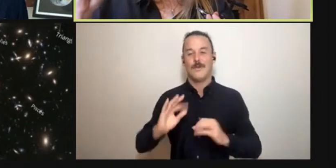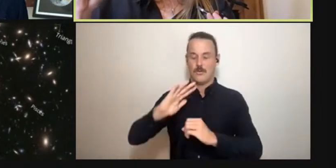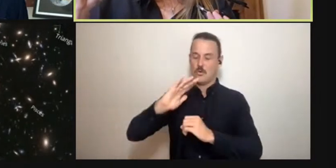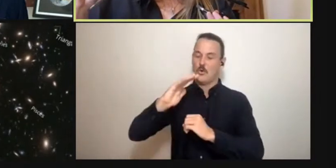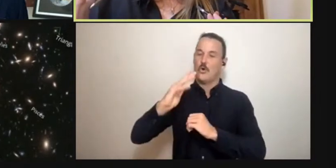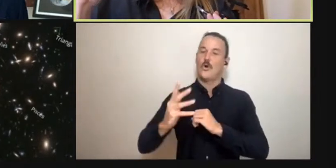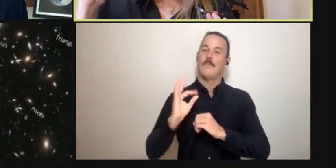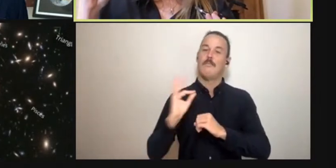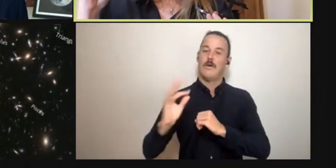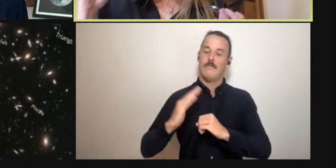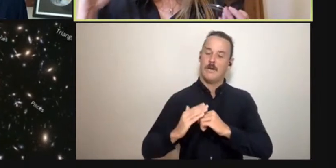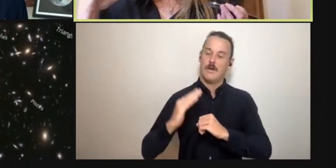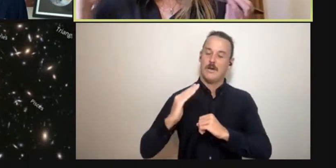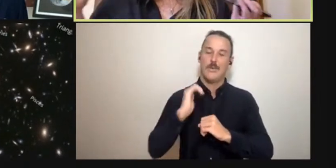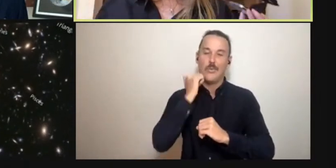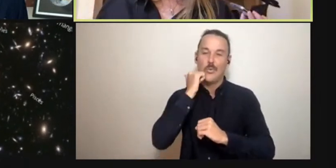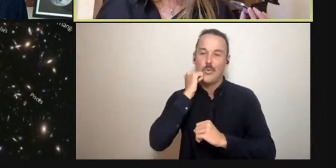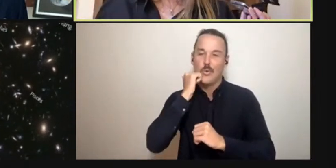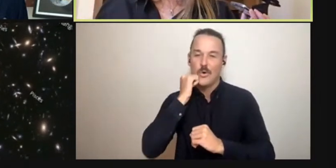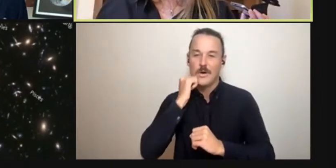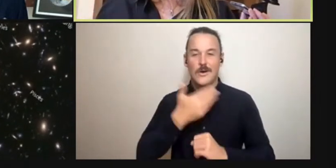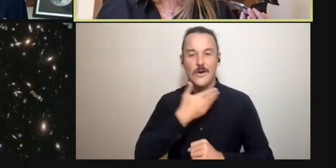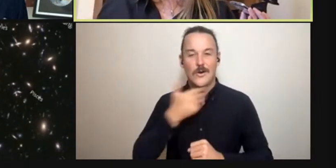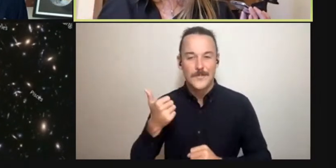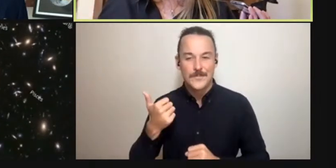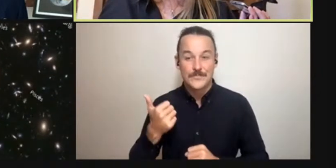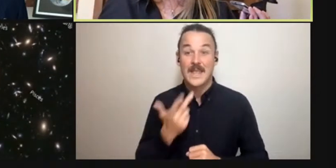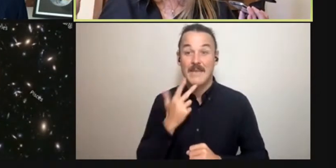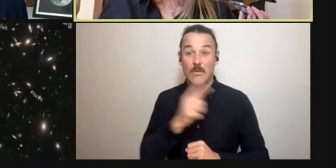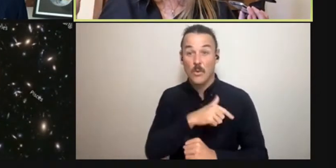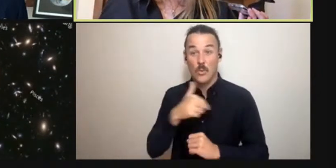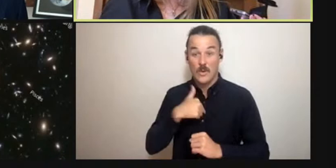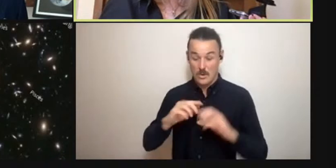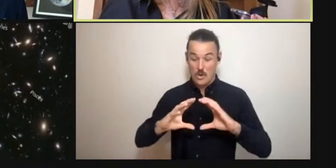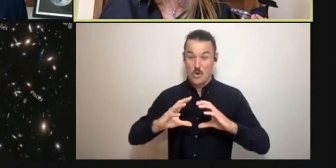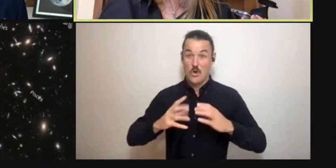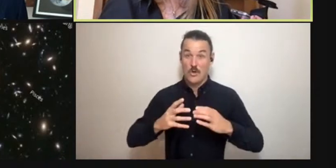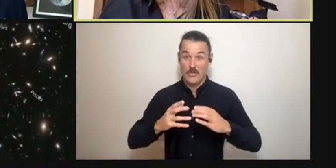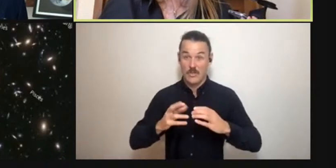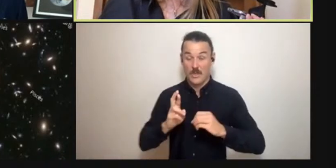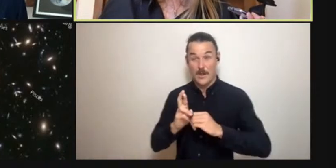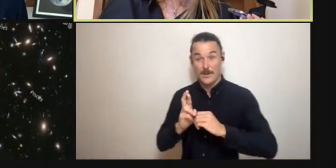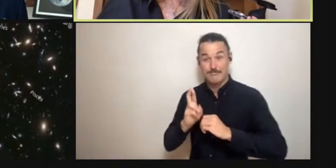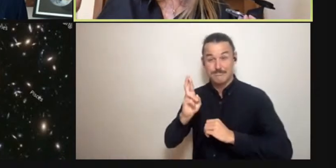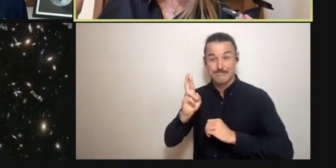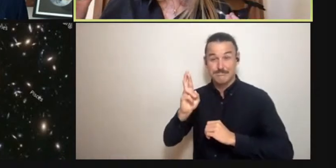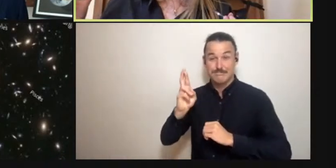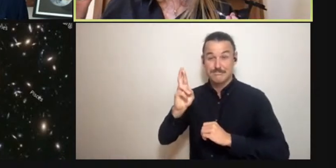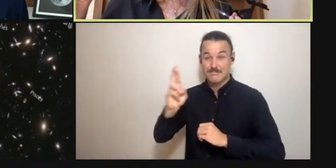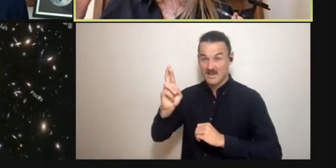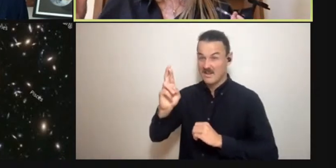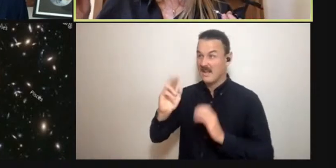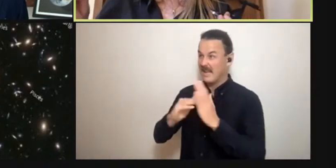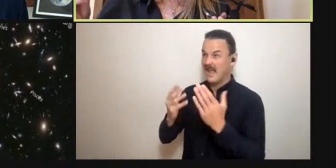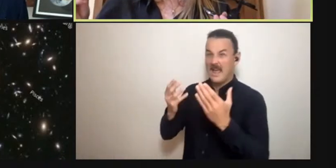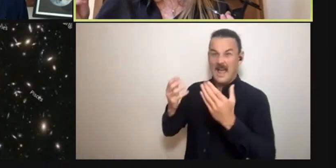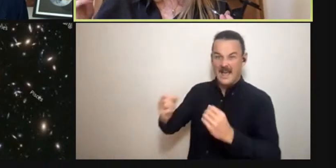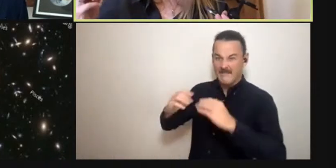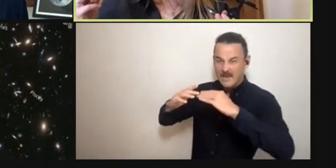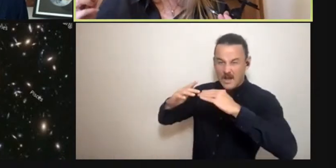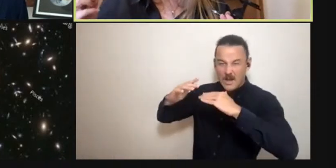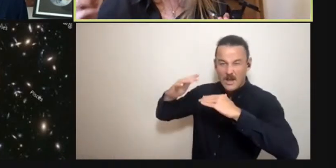cocoon, we're now exposed to things like radiation and also this